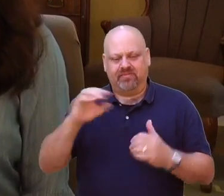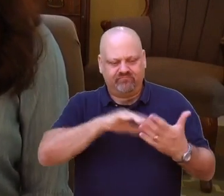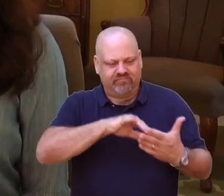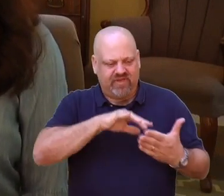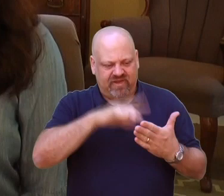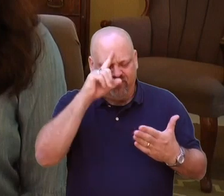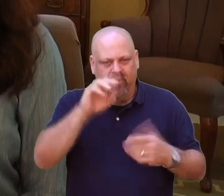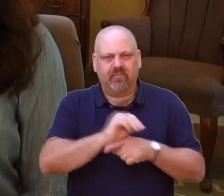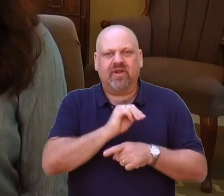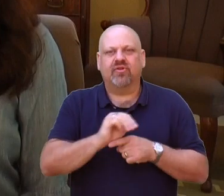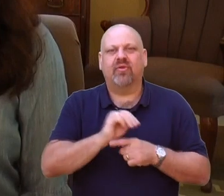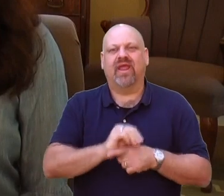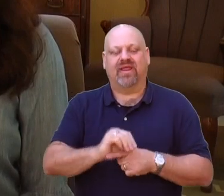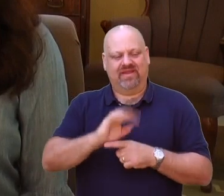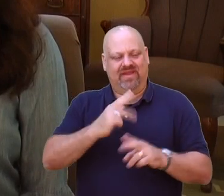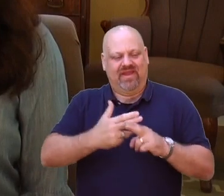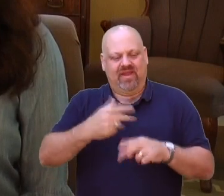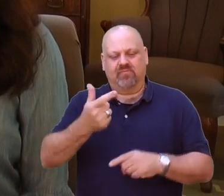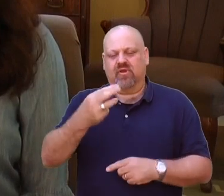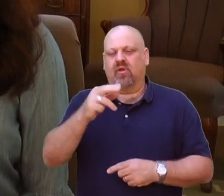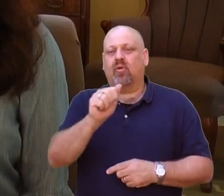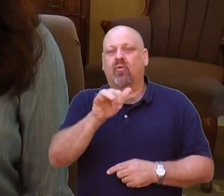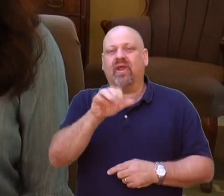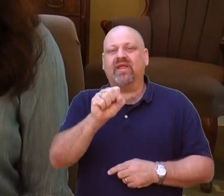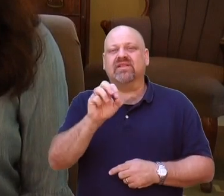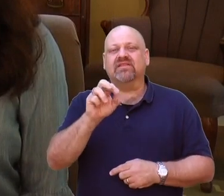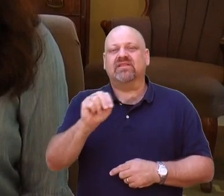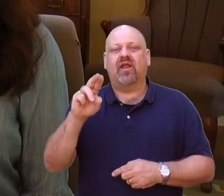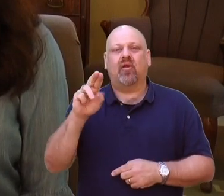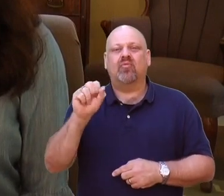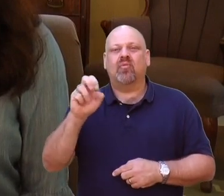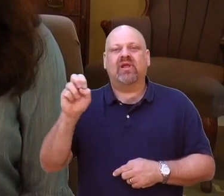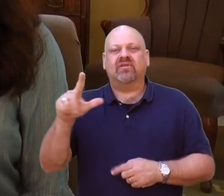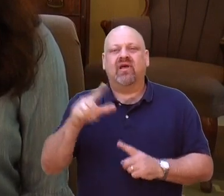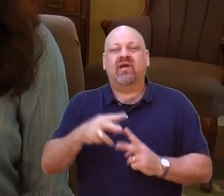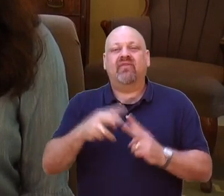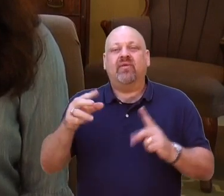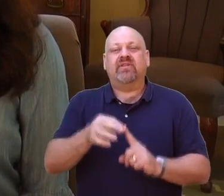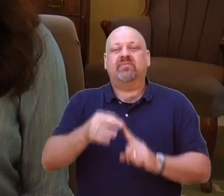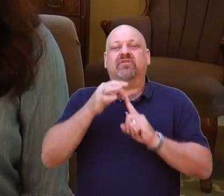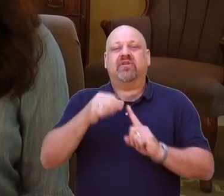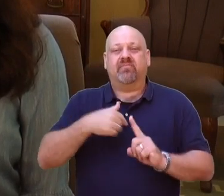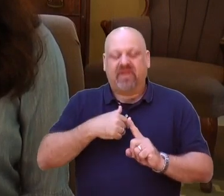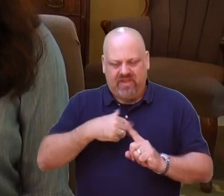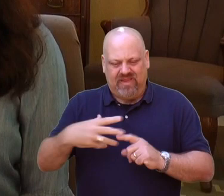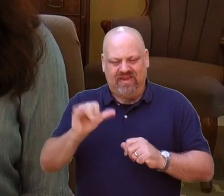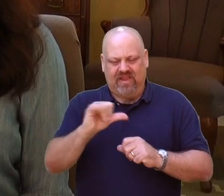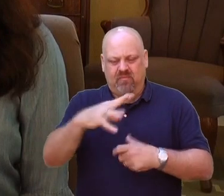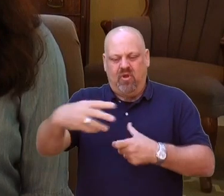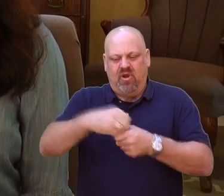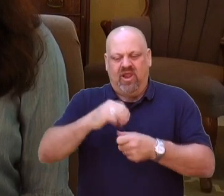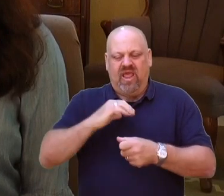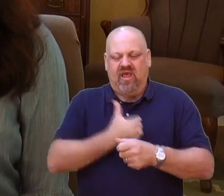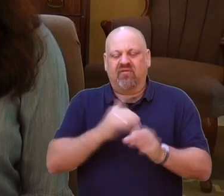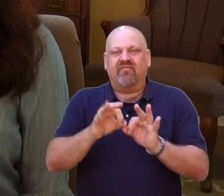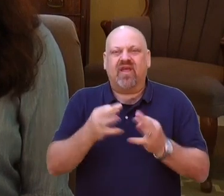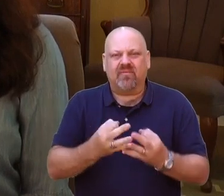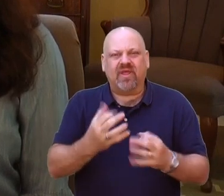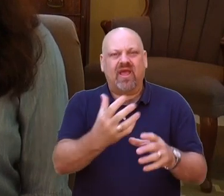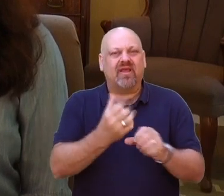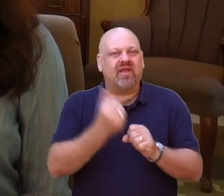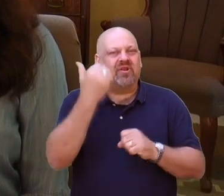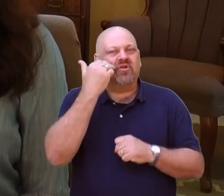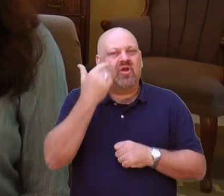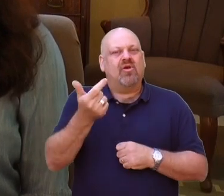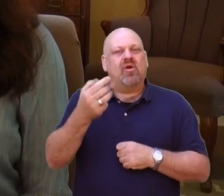Mm-hmm. He's graduating from Lee University in Cleveland, Tennessee, where he has been studying for ministry. And his name is Grayson